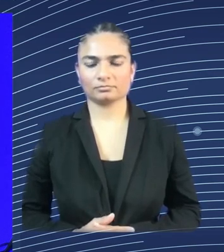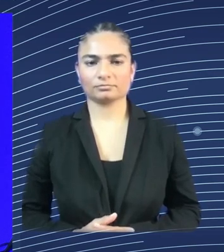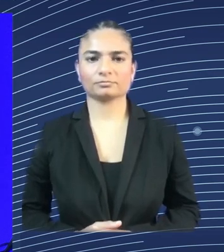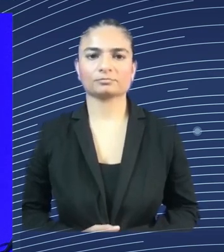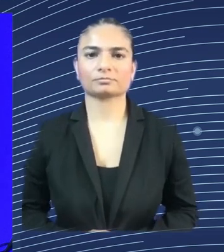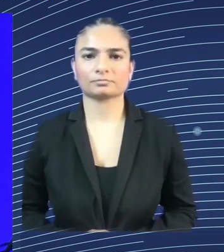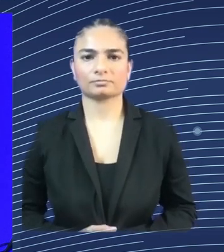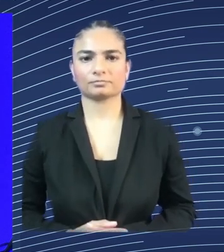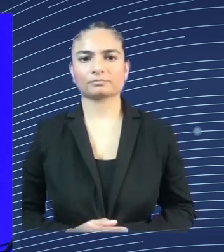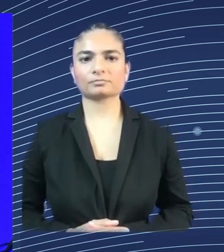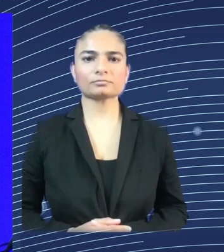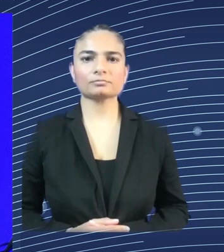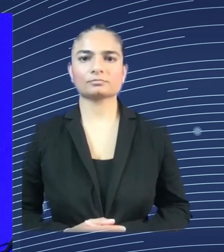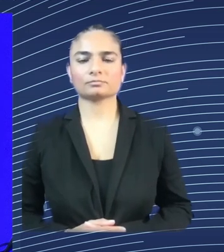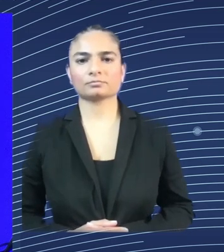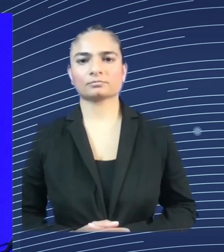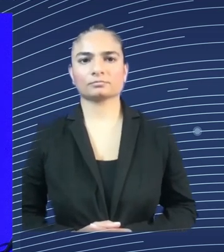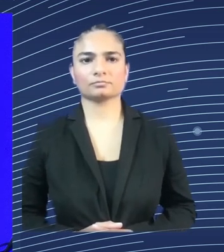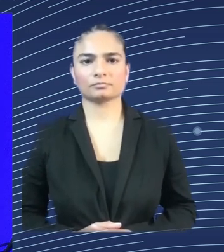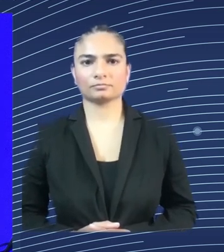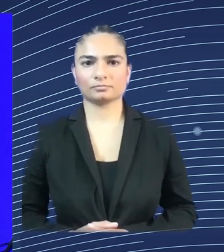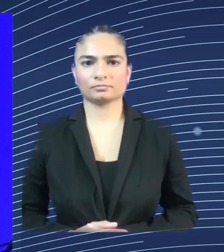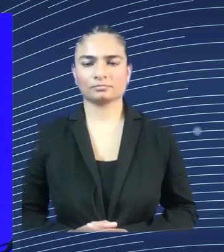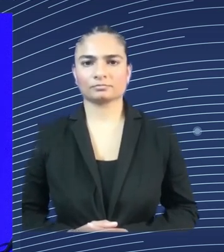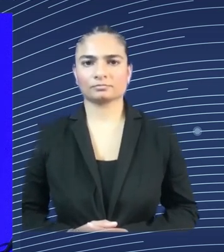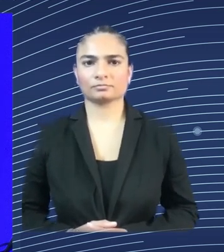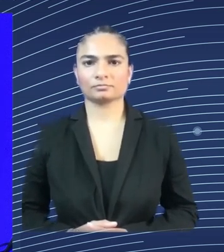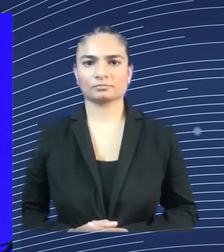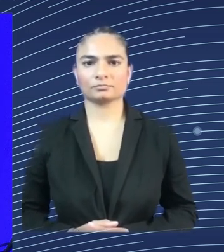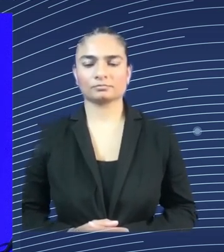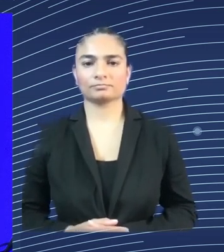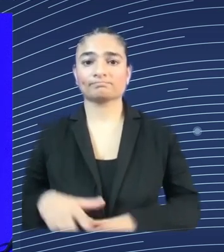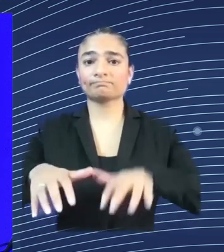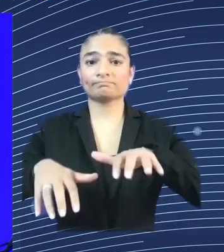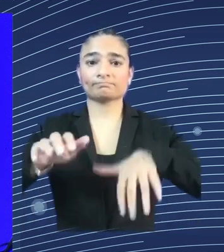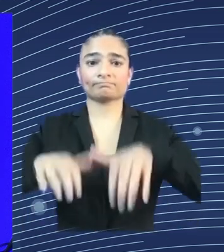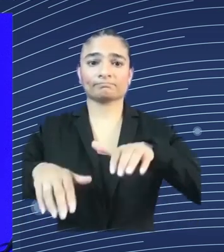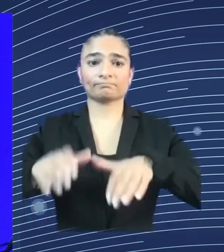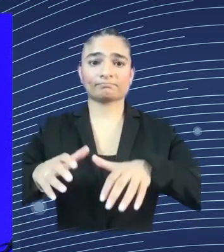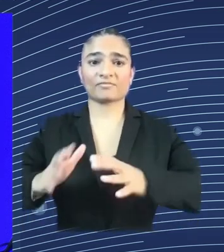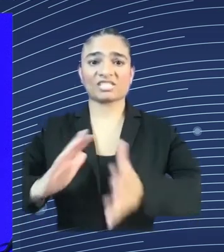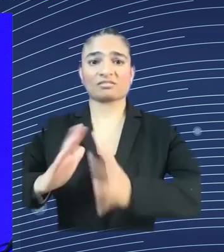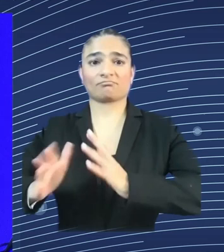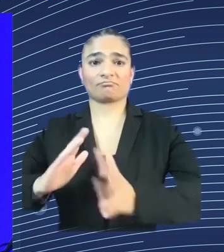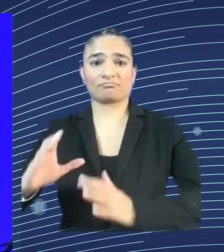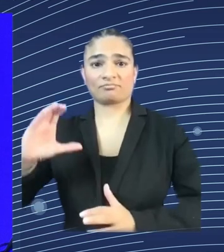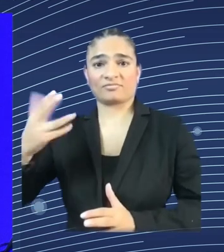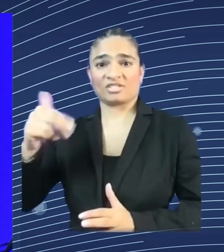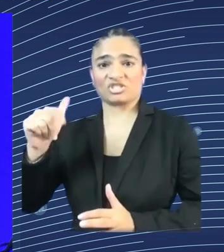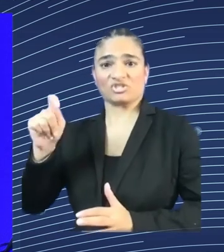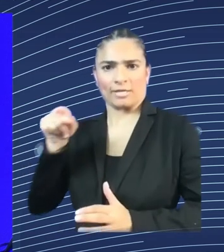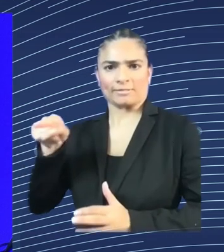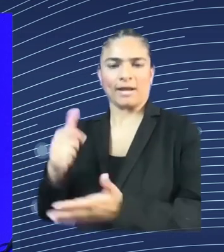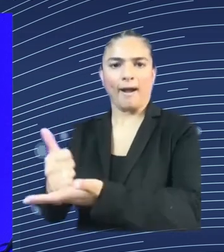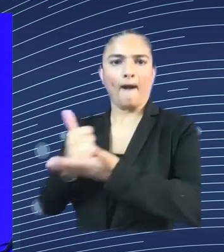good practices is key to reach the full potential of this technology. At the same time, the bilateral and multilateral exchange of information